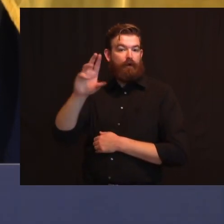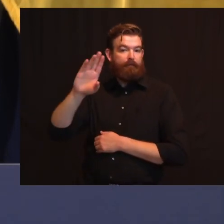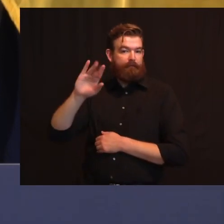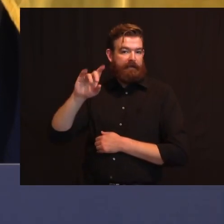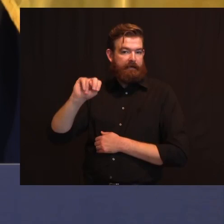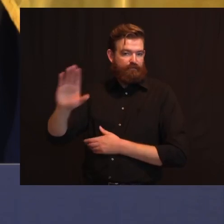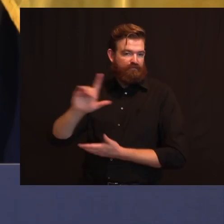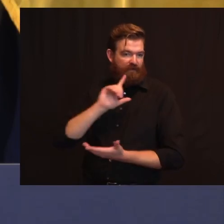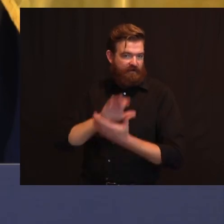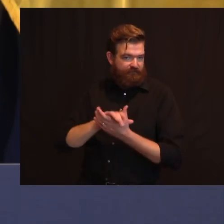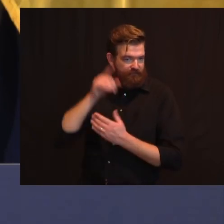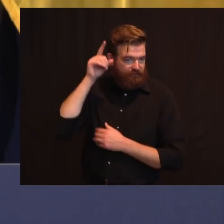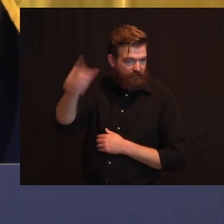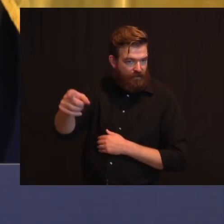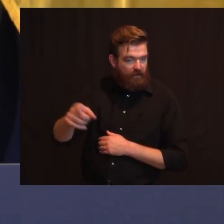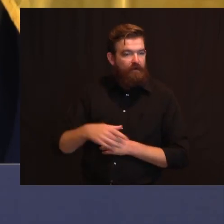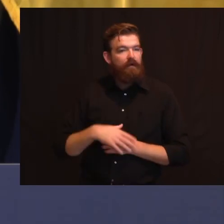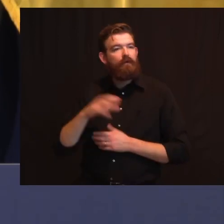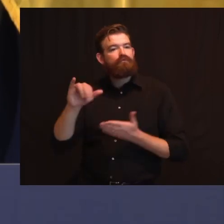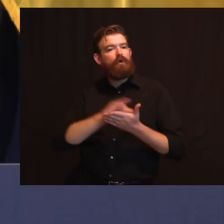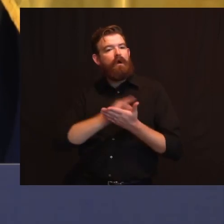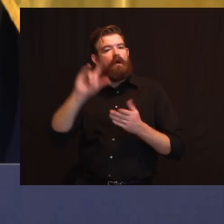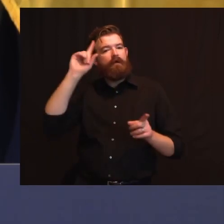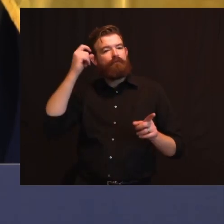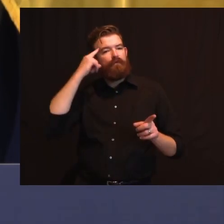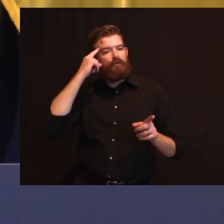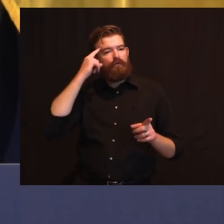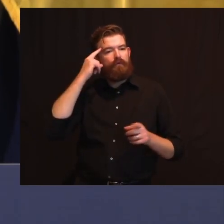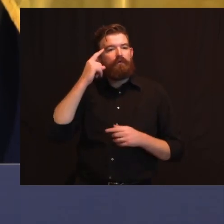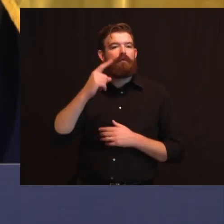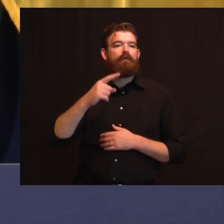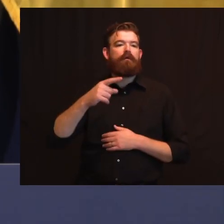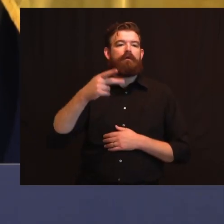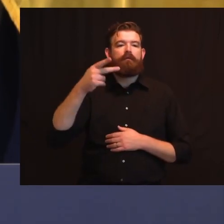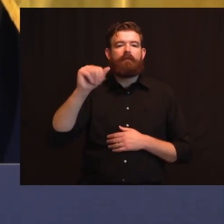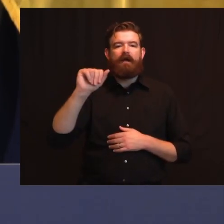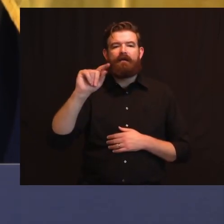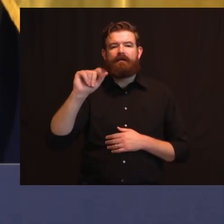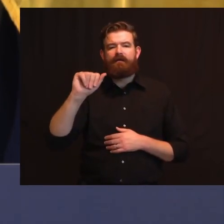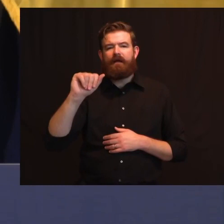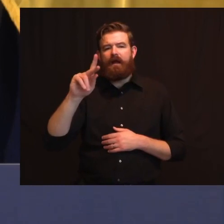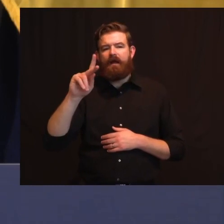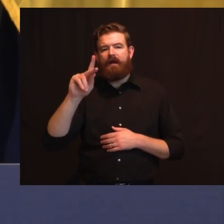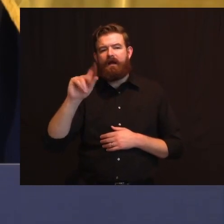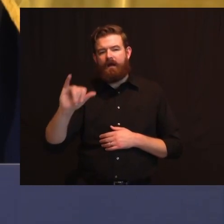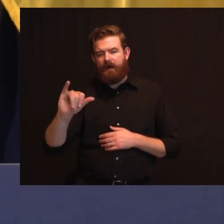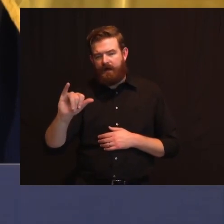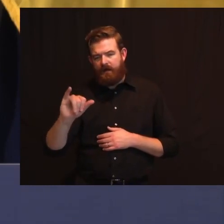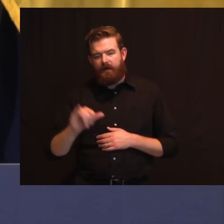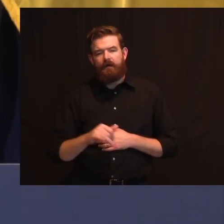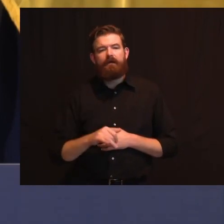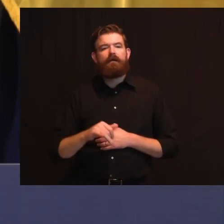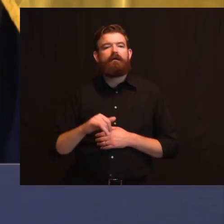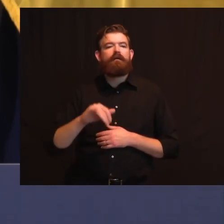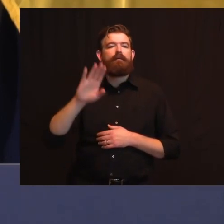Governor Cuomo, Mayor Bloomberg, Mayor de Blasio. I was honored to be there with Tammy, and it